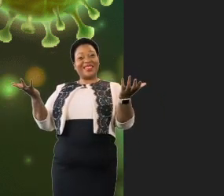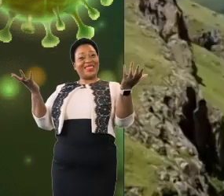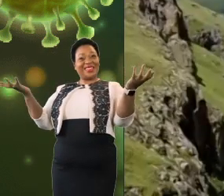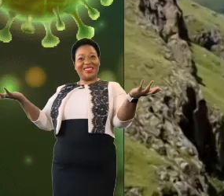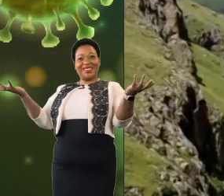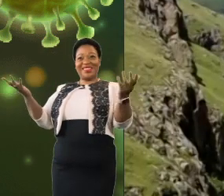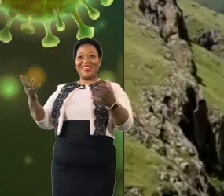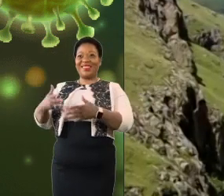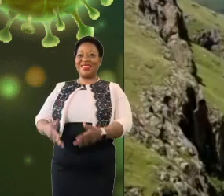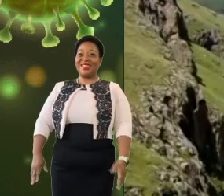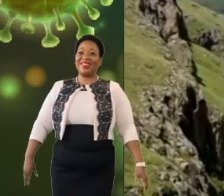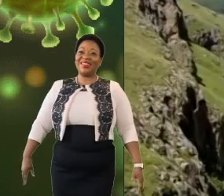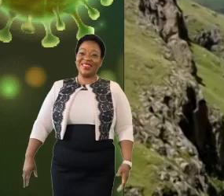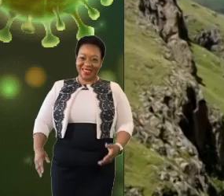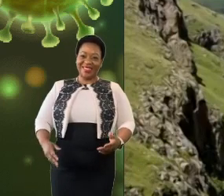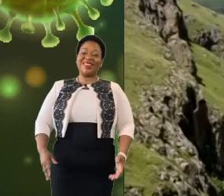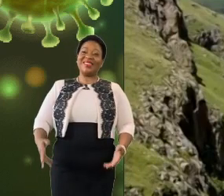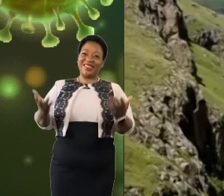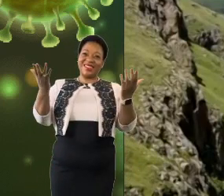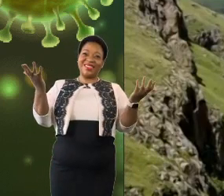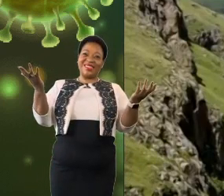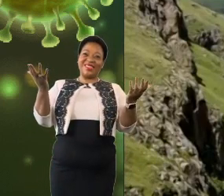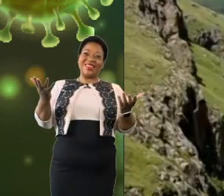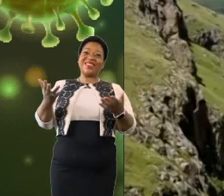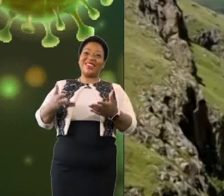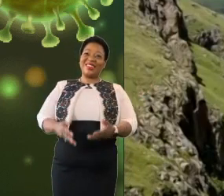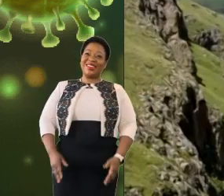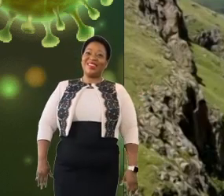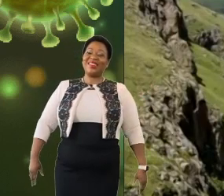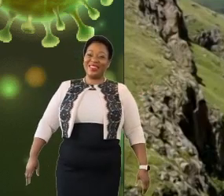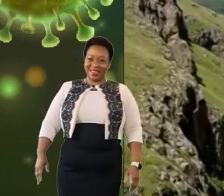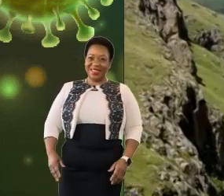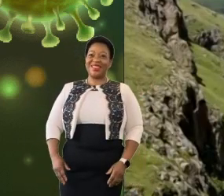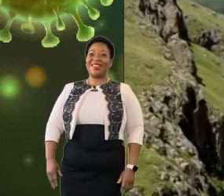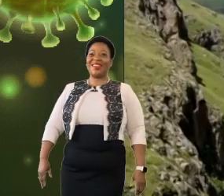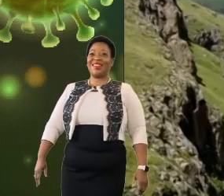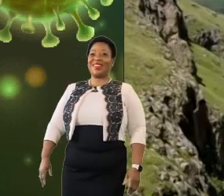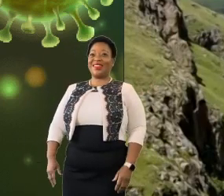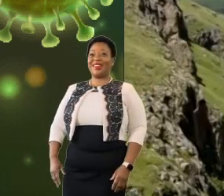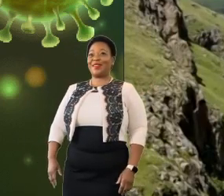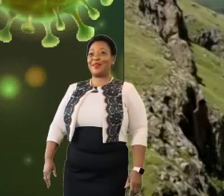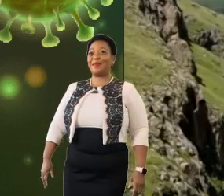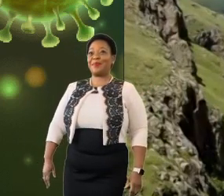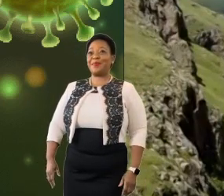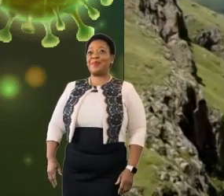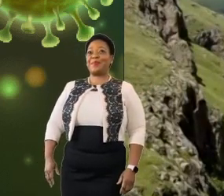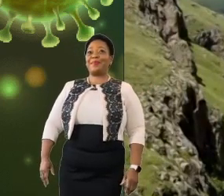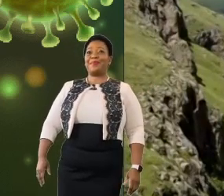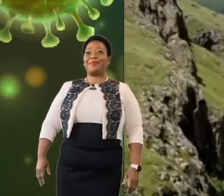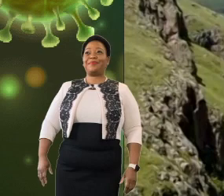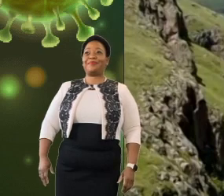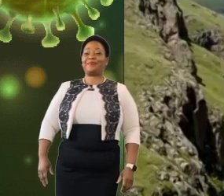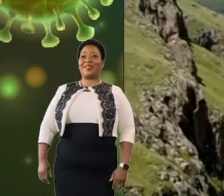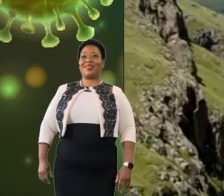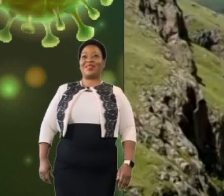Thank you. The team is growing. MEC, thank you very much for your comments and remarks there.